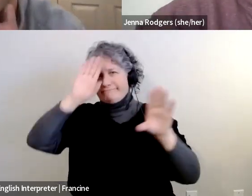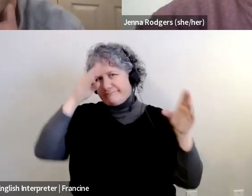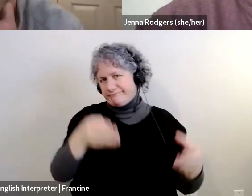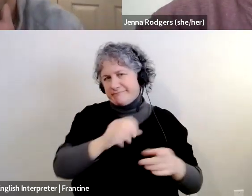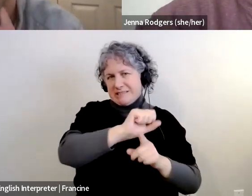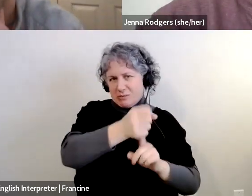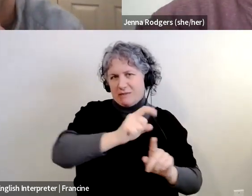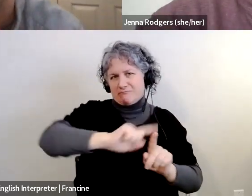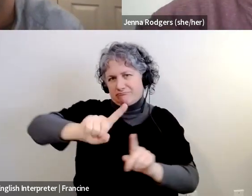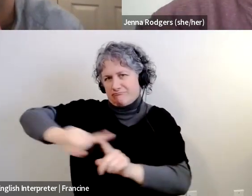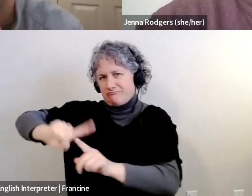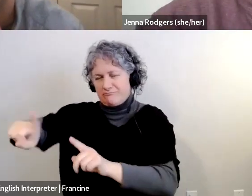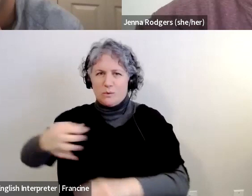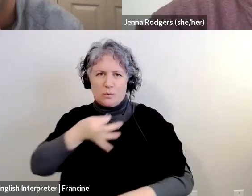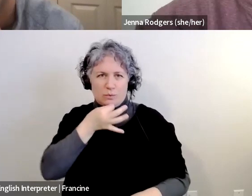shortly.